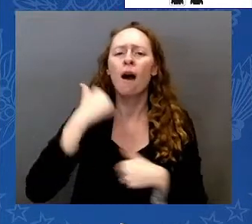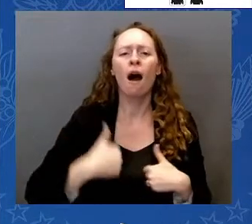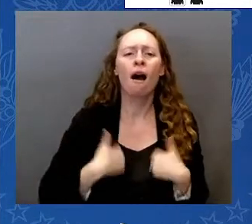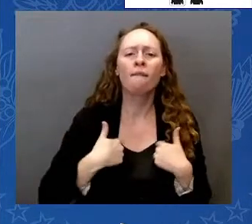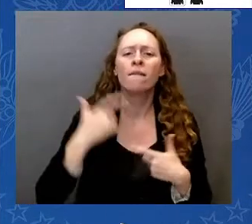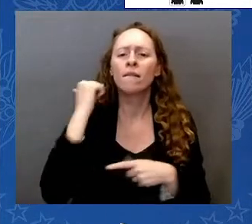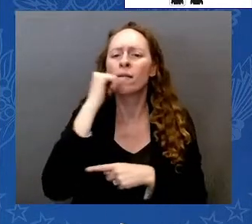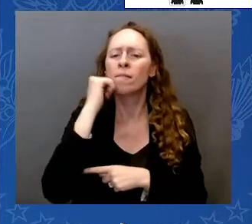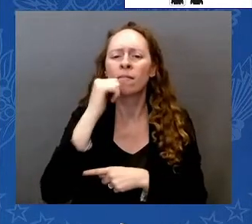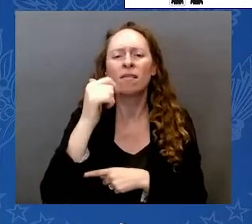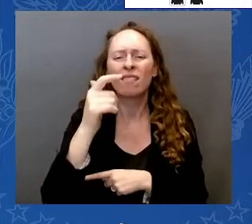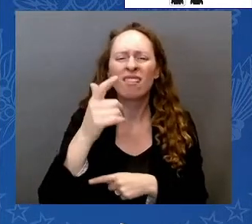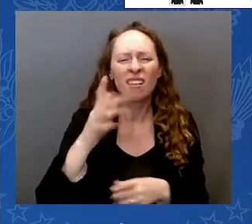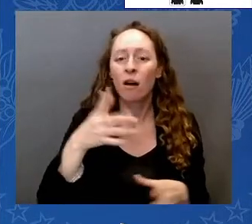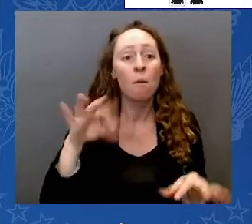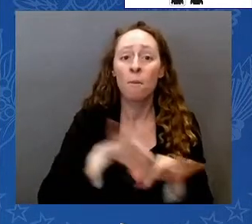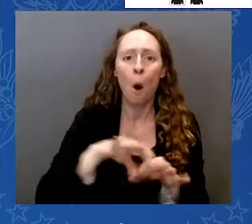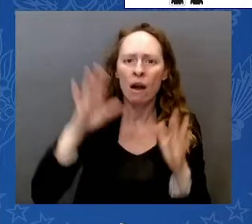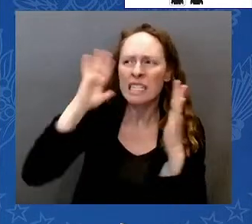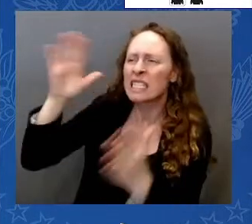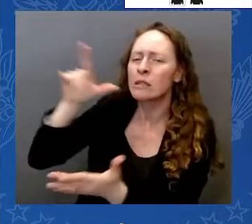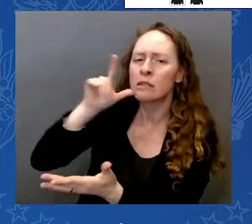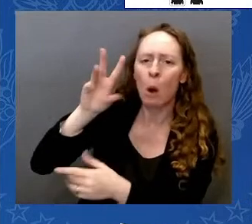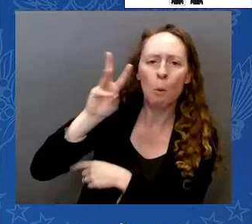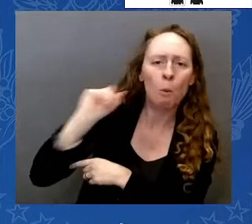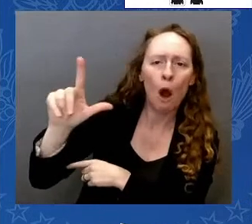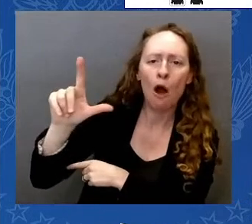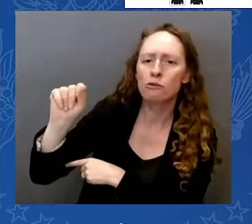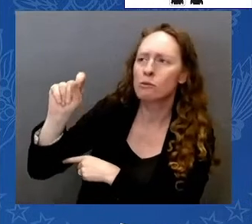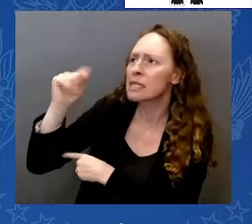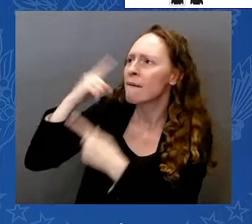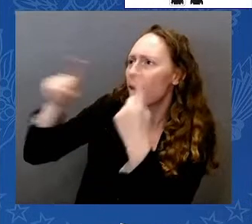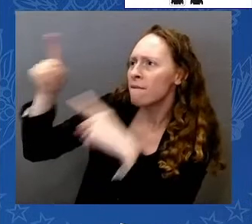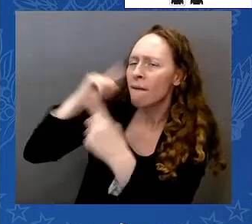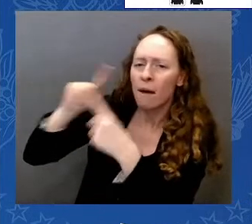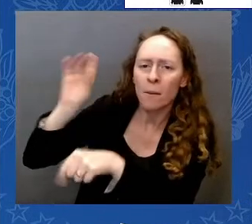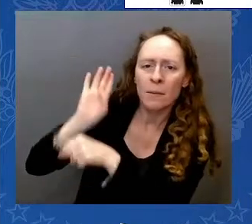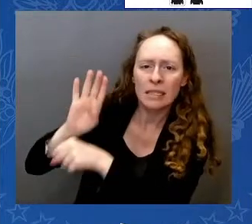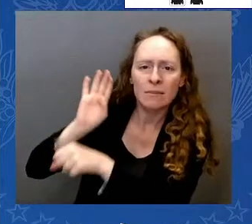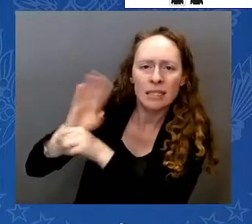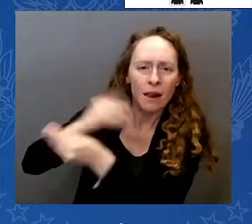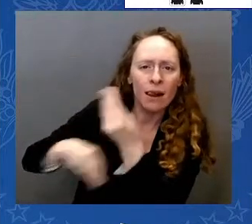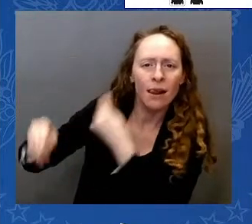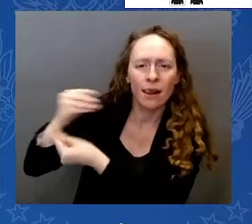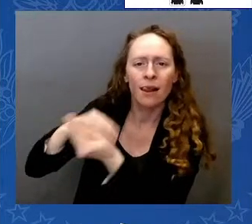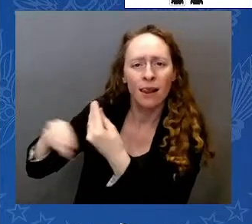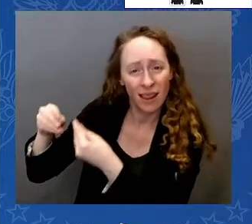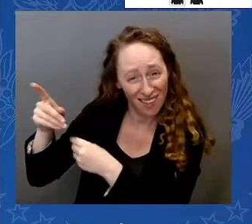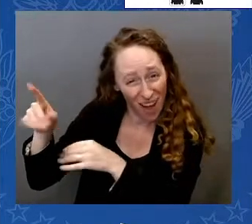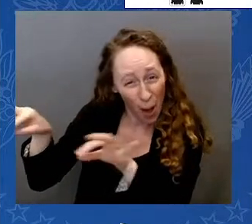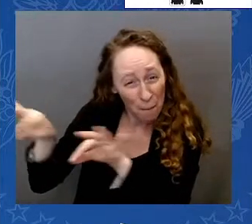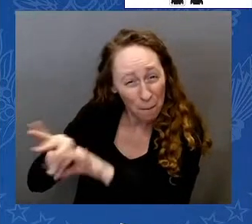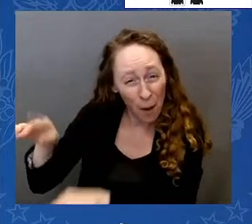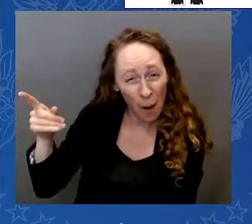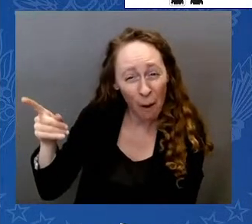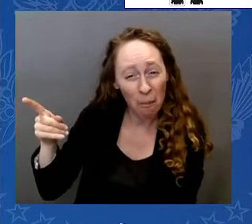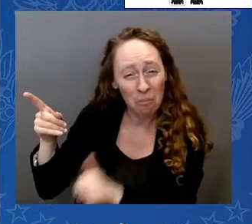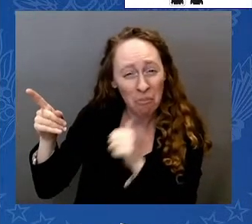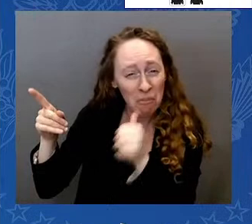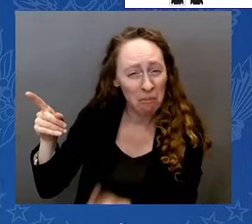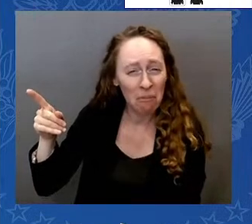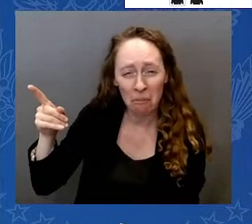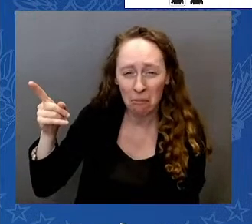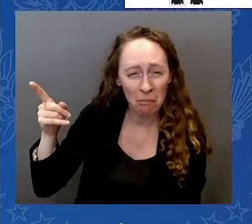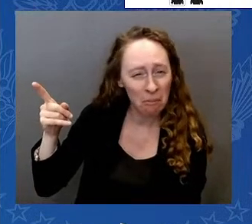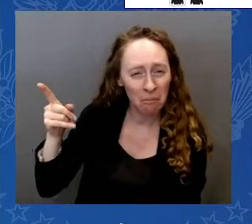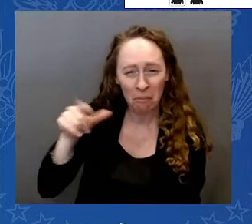that the previous 4 years we weren't doing that well. Wall Street was doing well, and then that took a tumble. That's not my